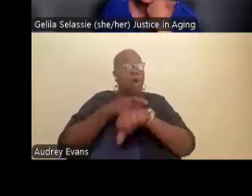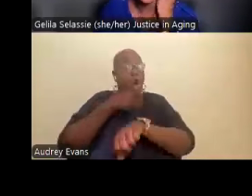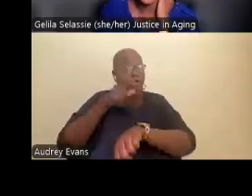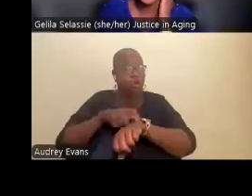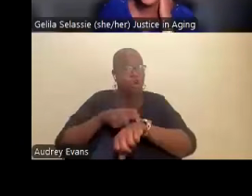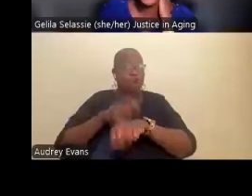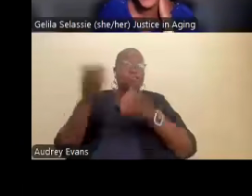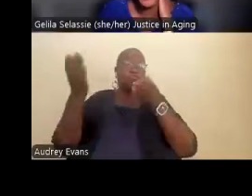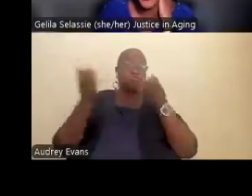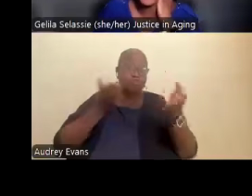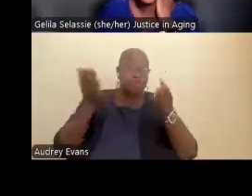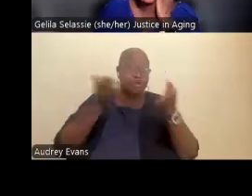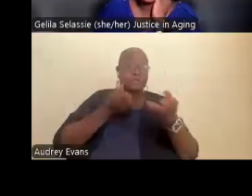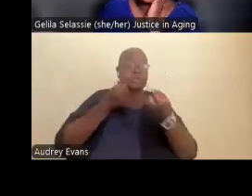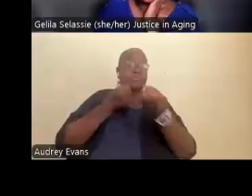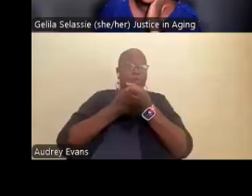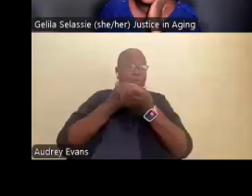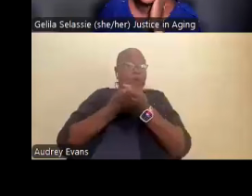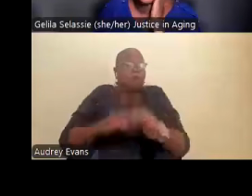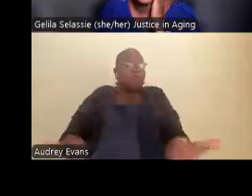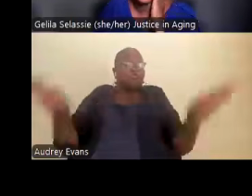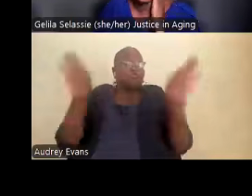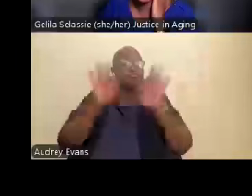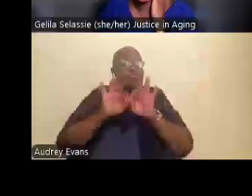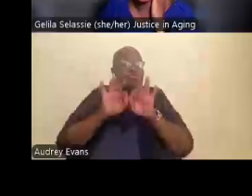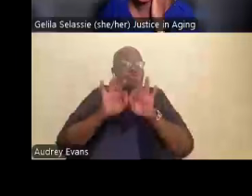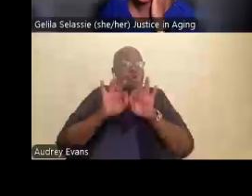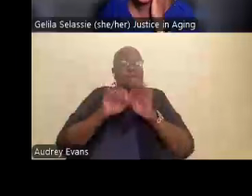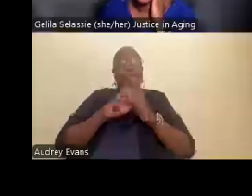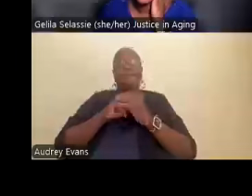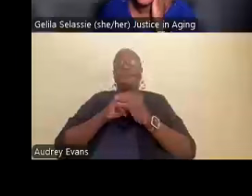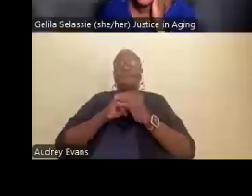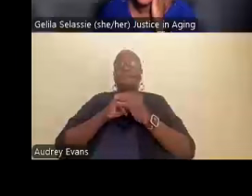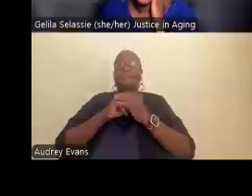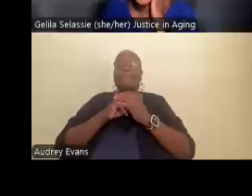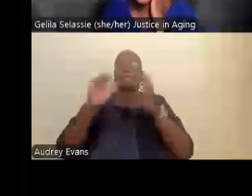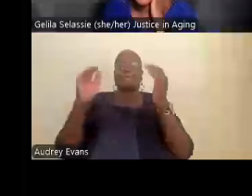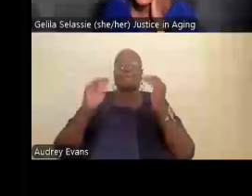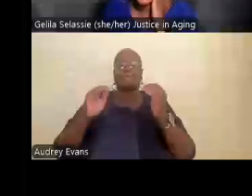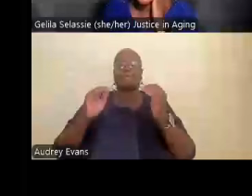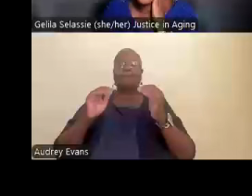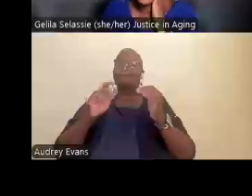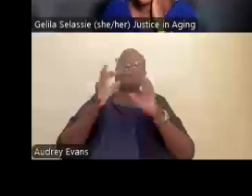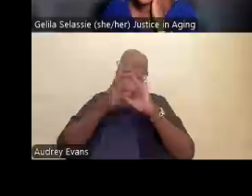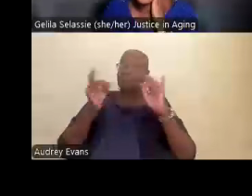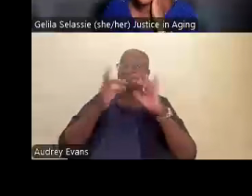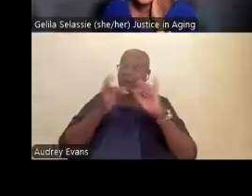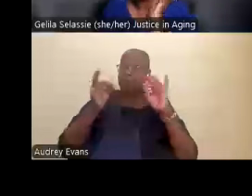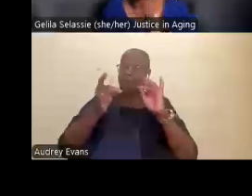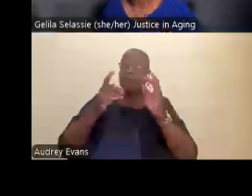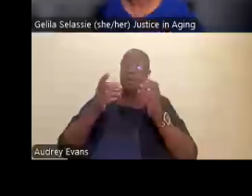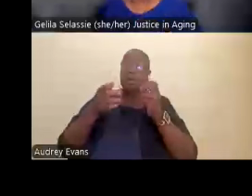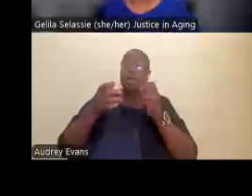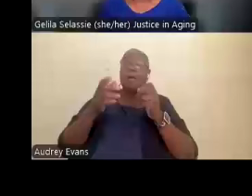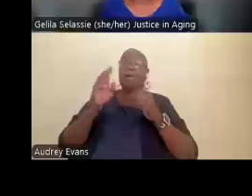talking about how crucial it is. So next slide. As you mentioned,